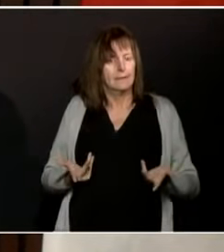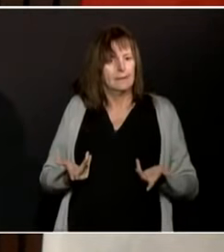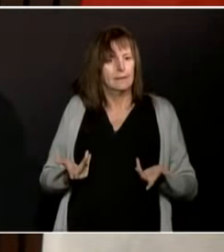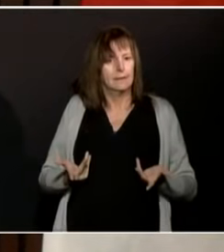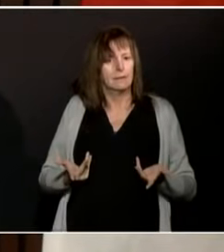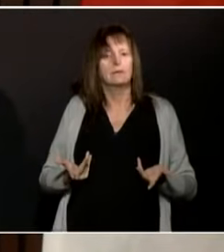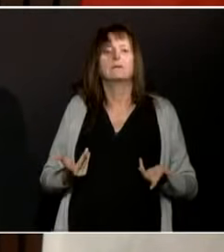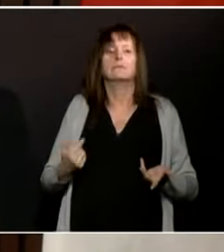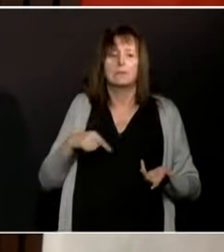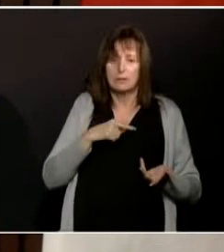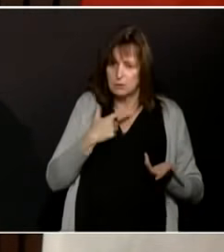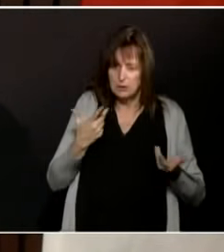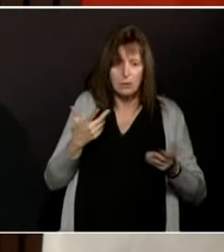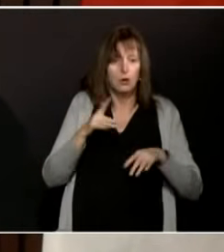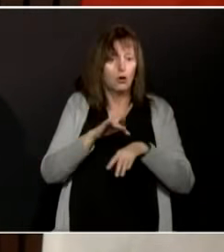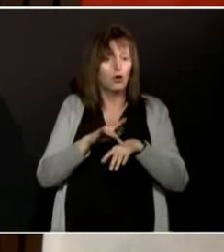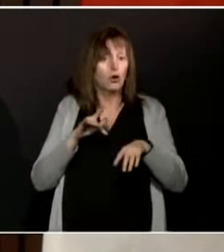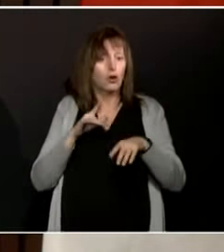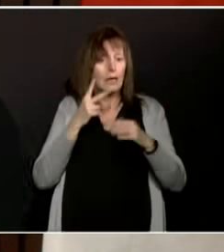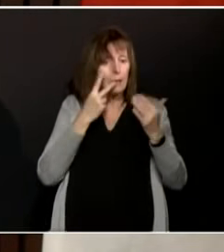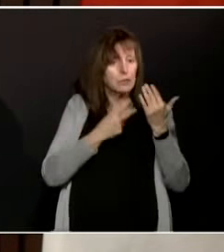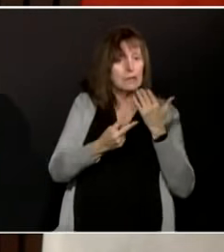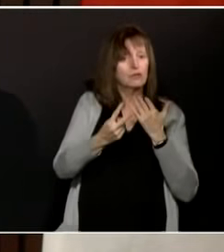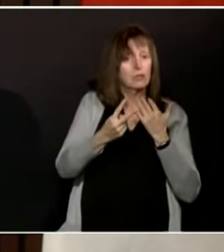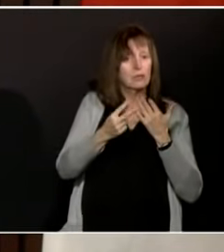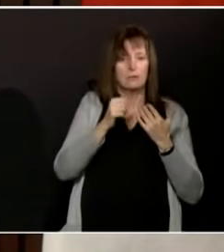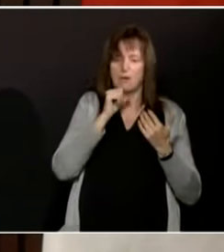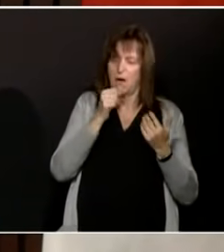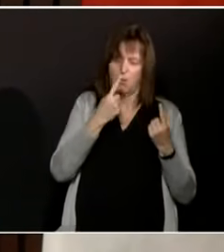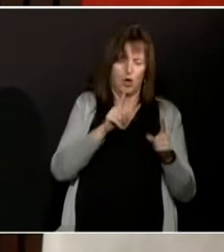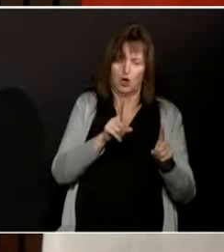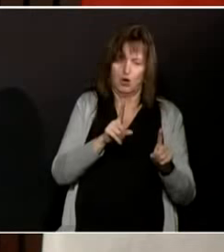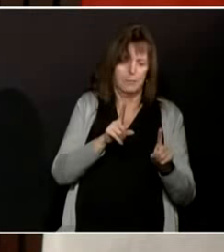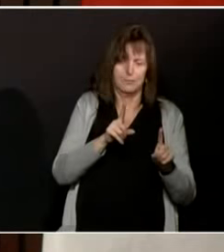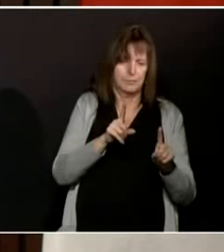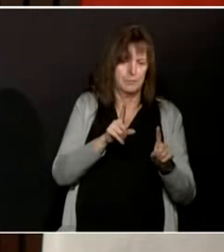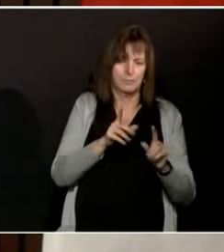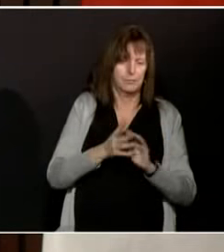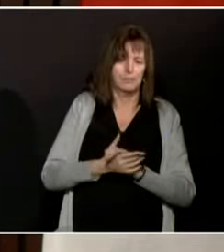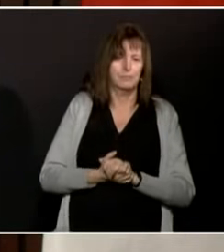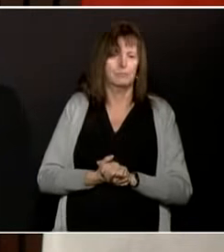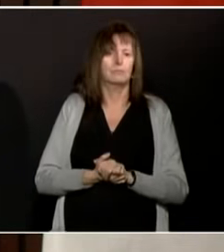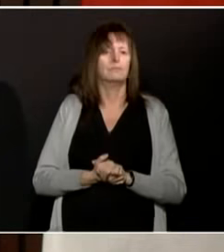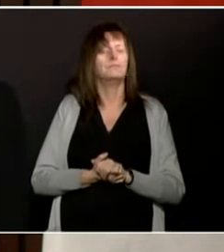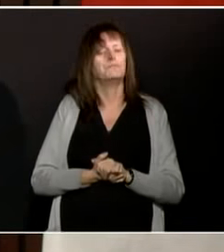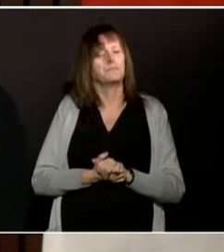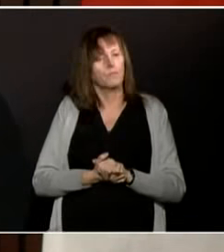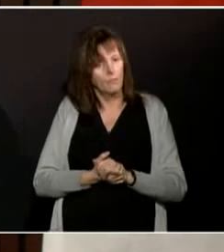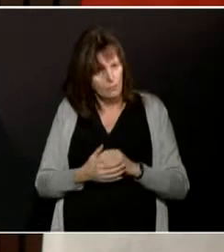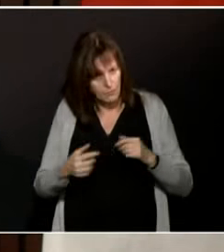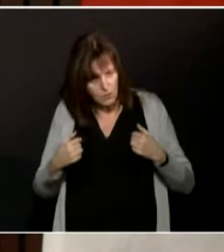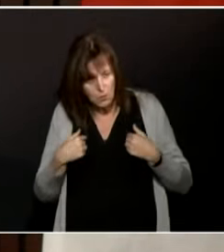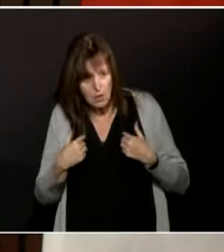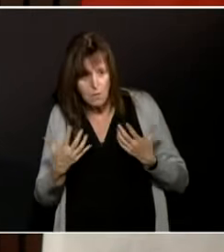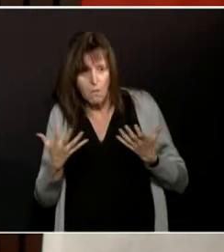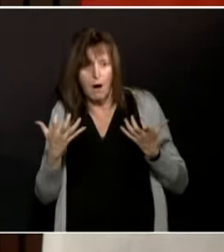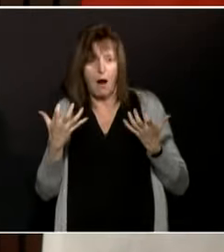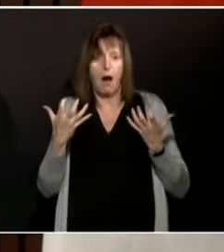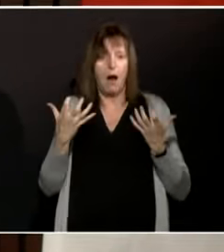well as we might like. And I think it's a very big bet or big risk to see whether or not they would over time.